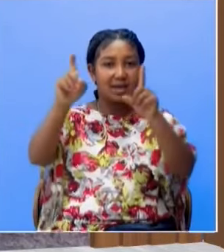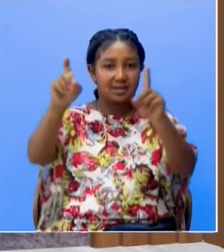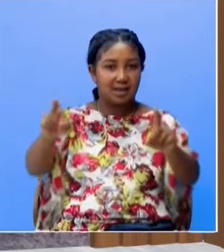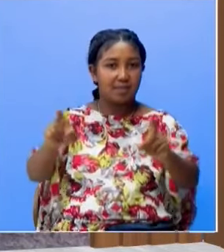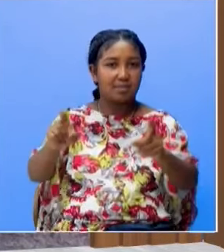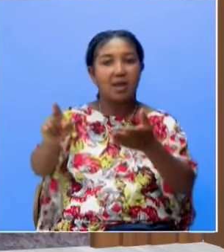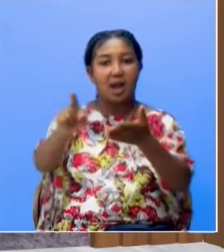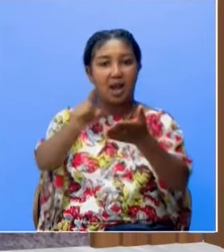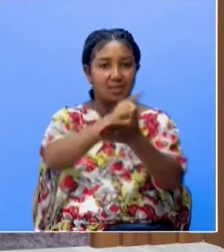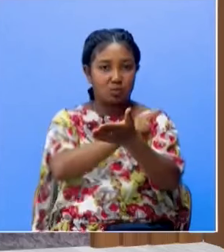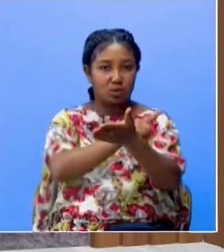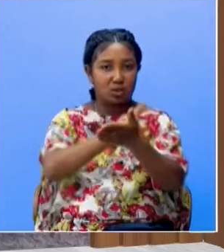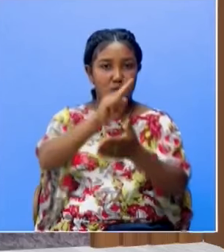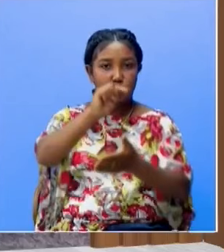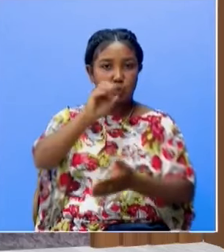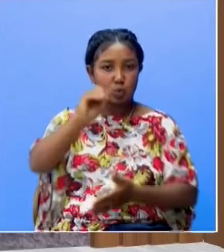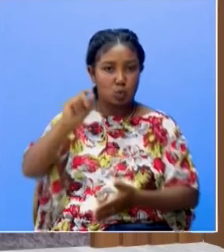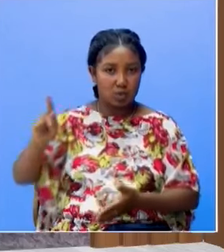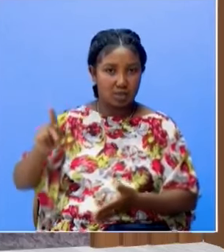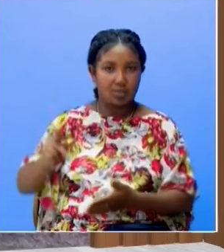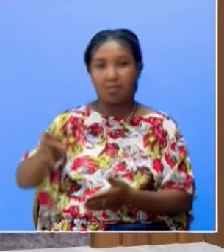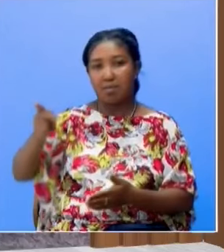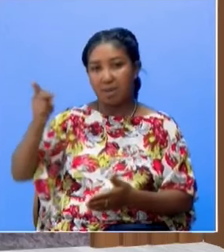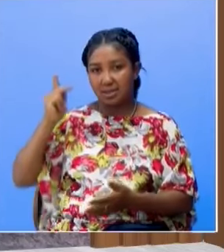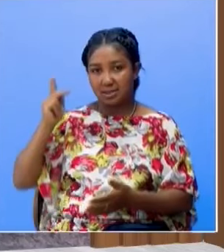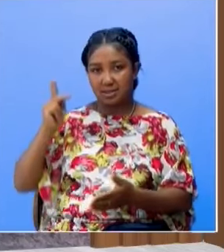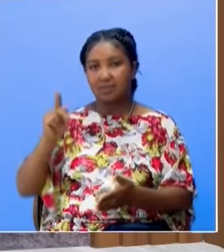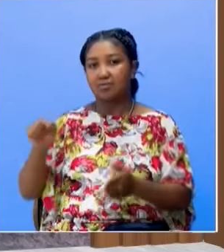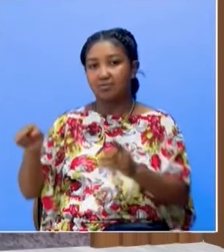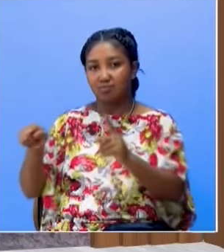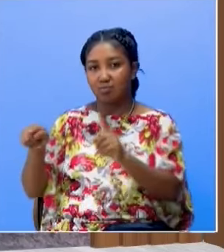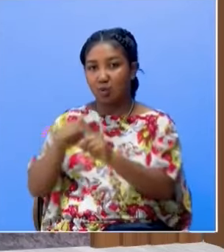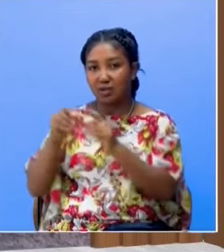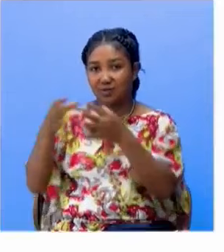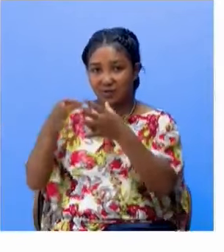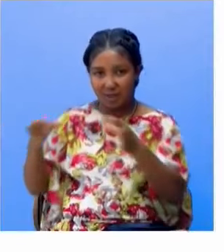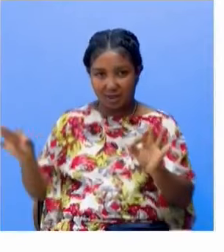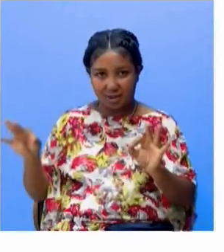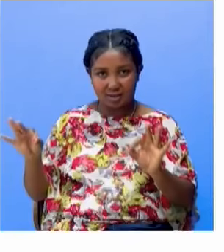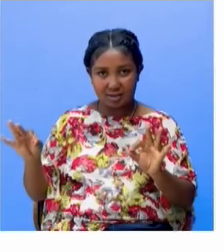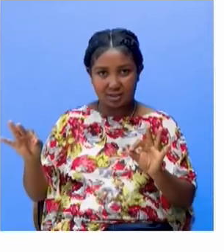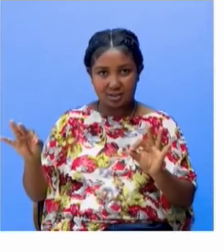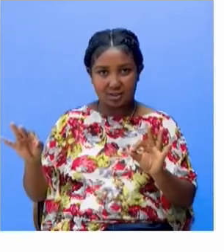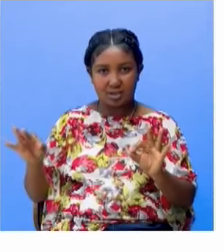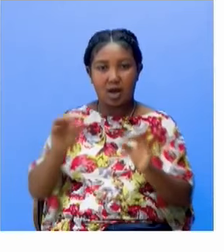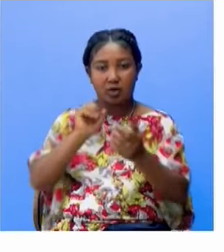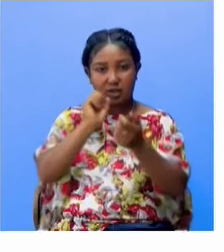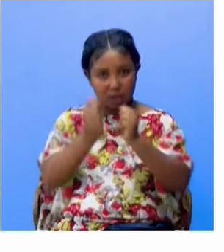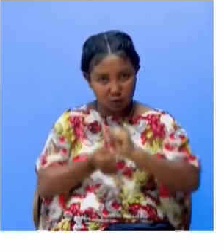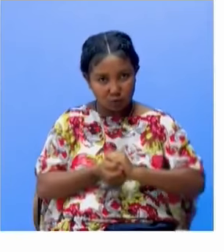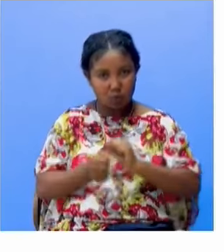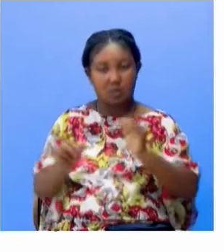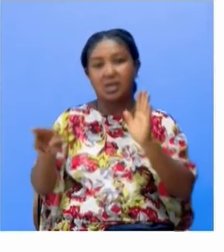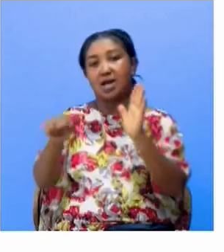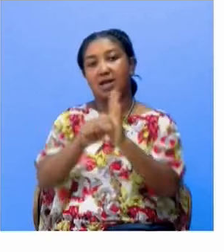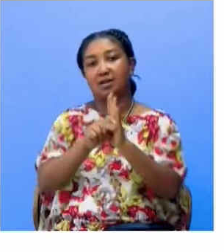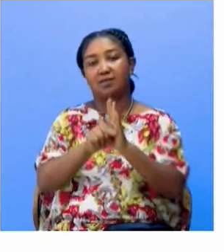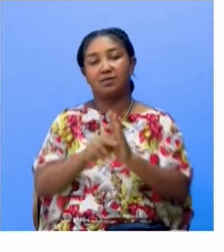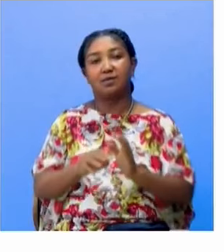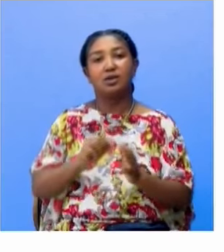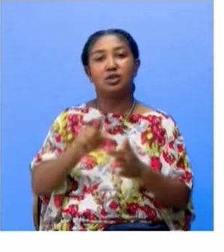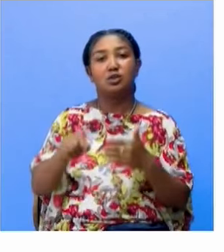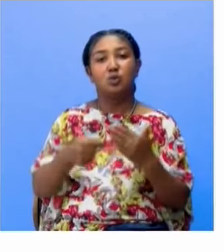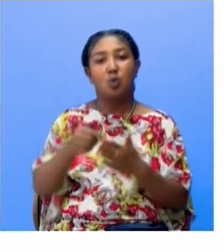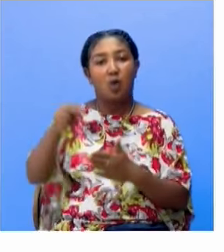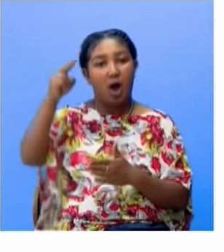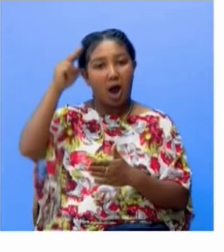last week. This one is affirmative, okay? Now we will change into negative. So